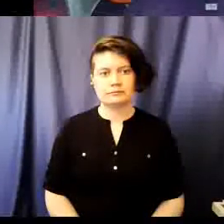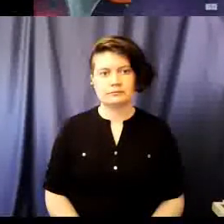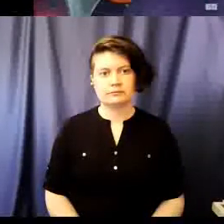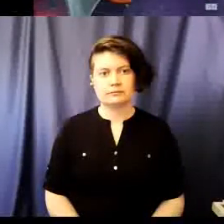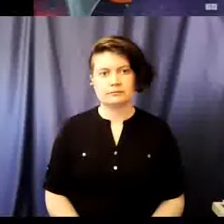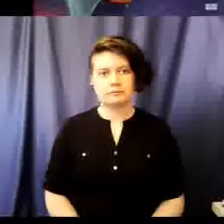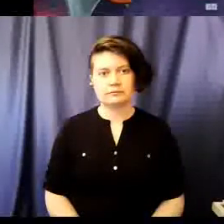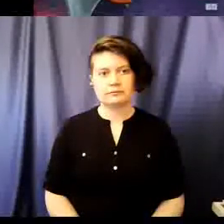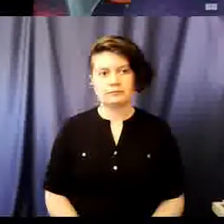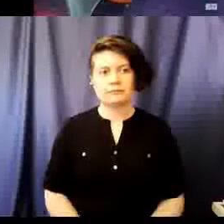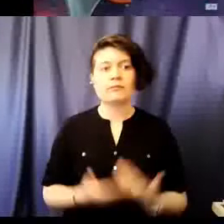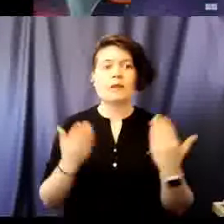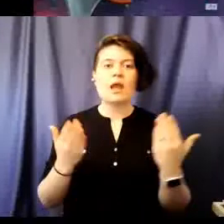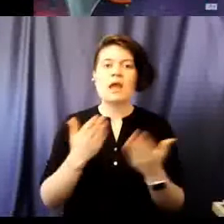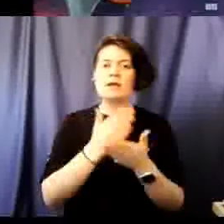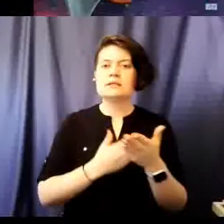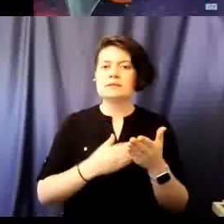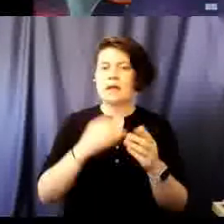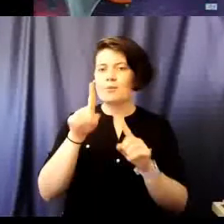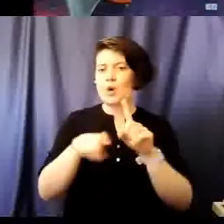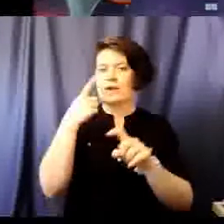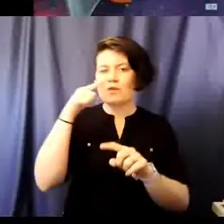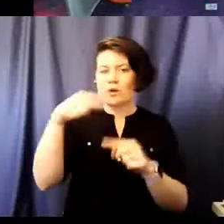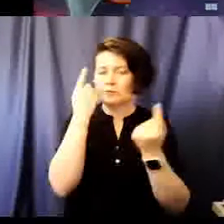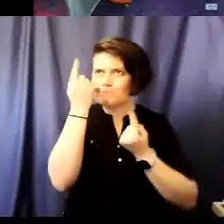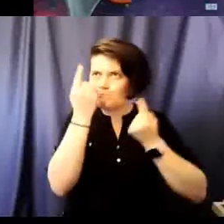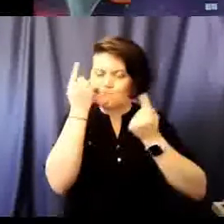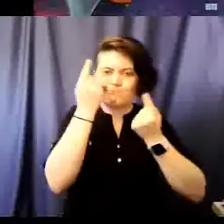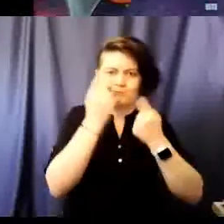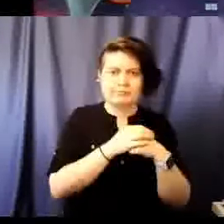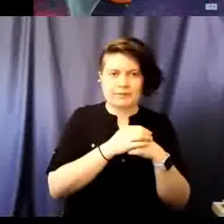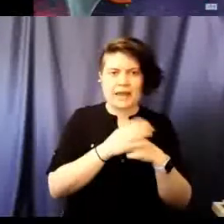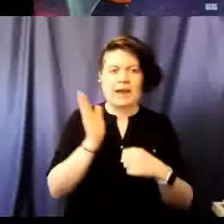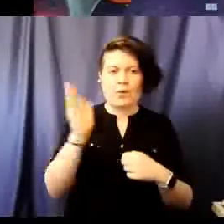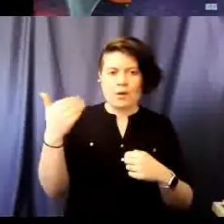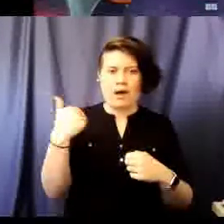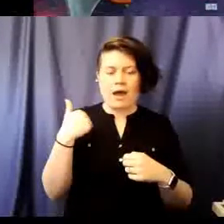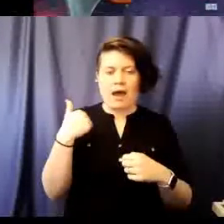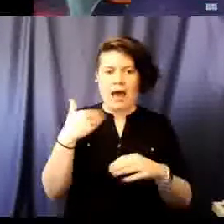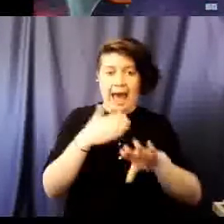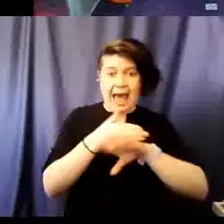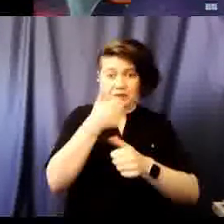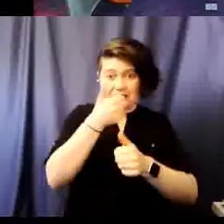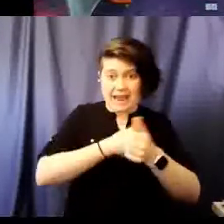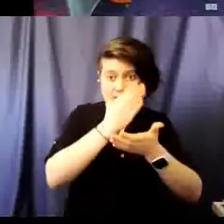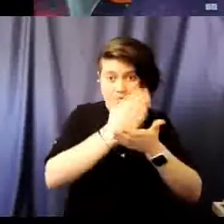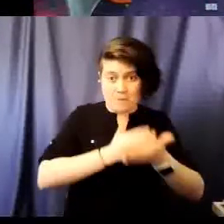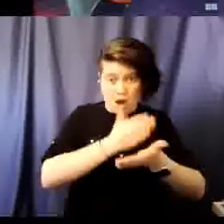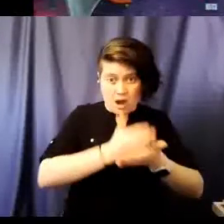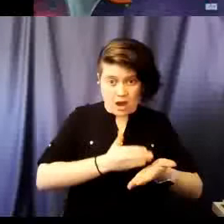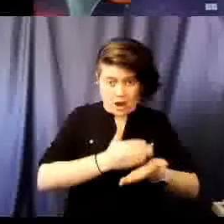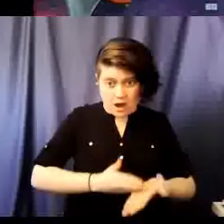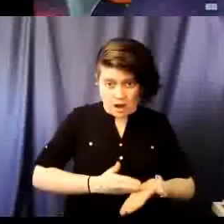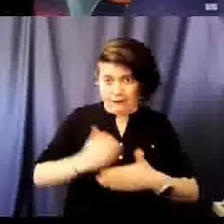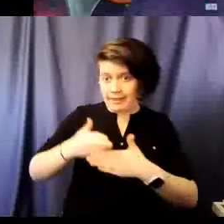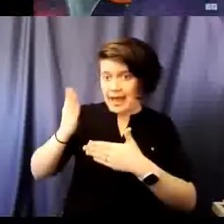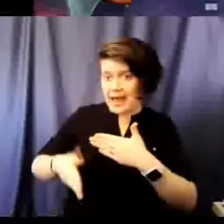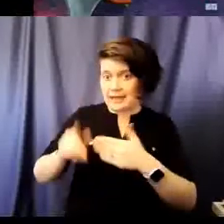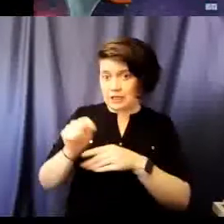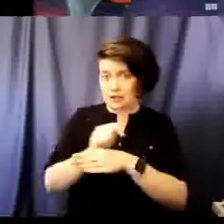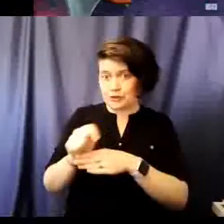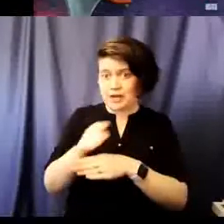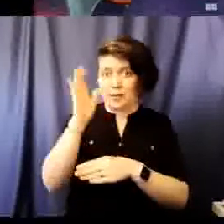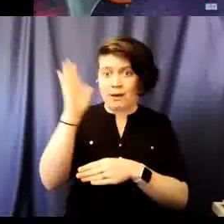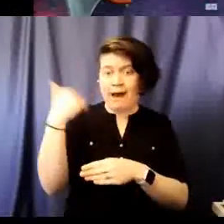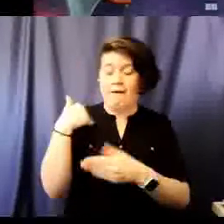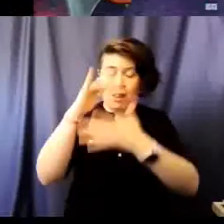And here are some questions for consideration. And I'll have these after every part in this section. So by the end of the training, you'll have a long